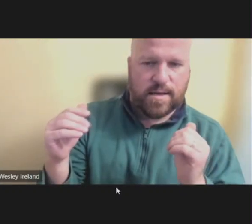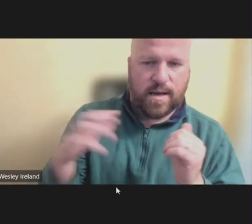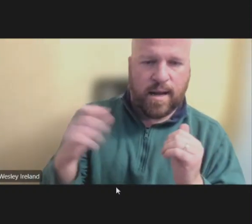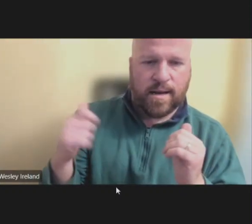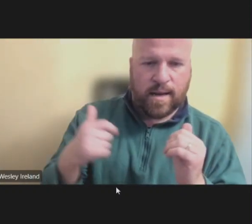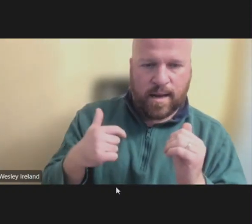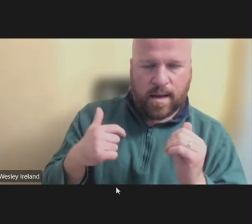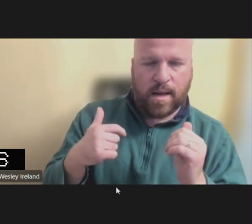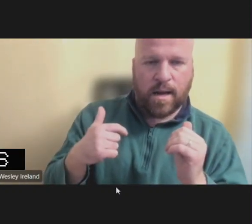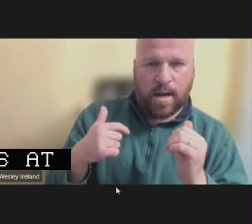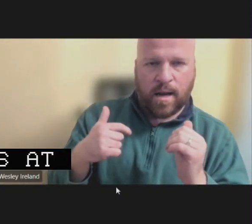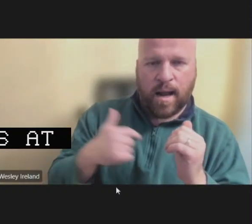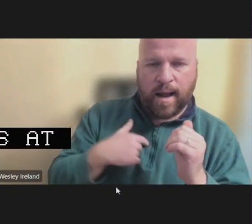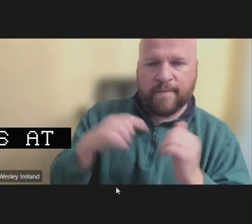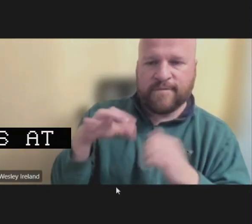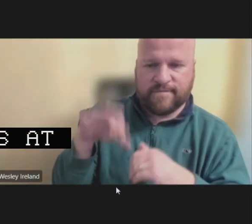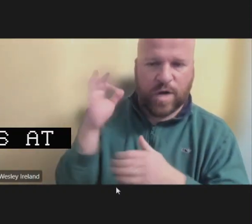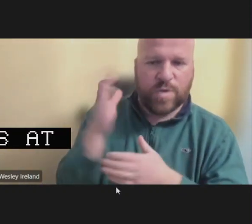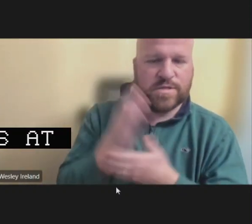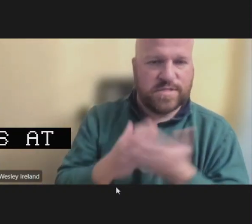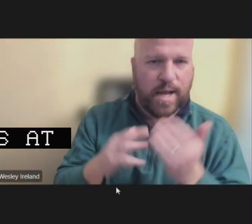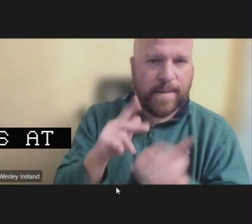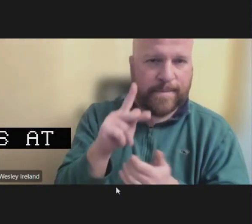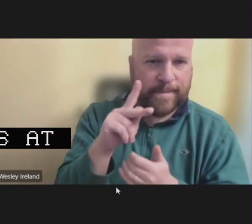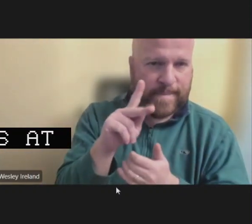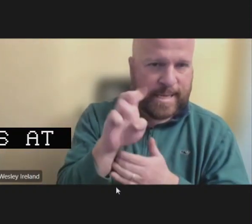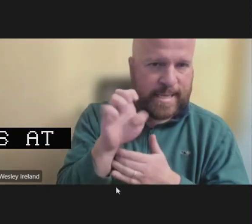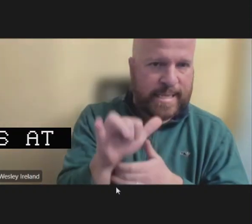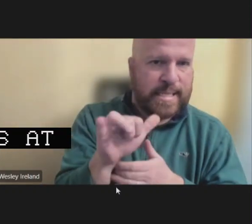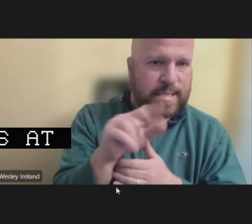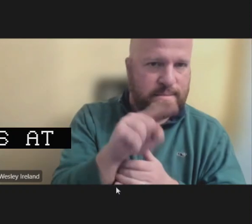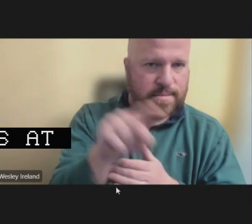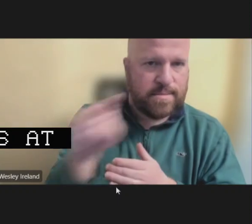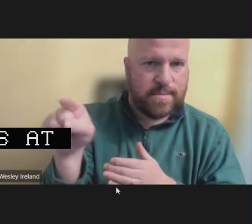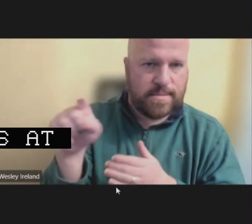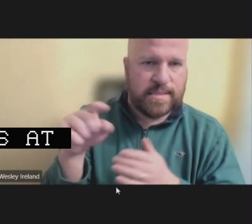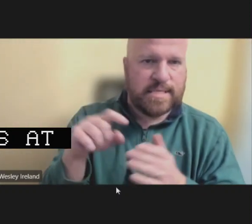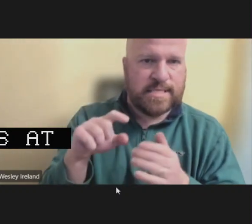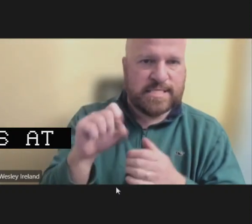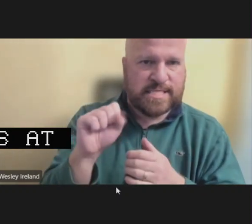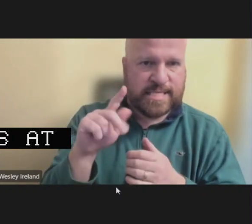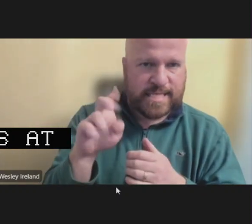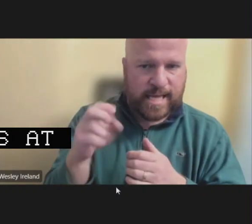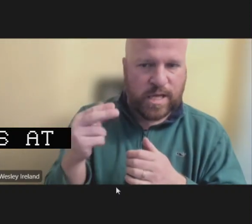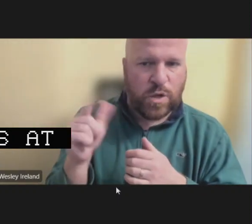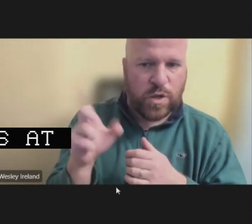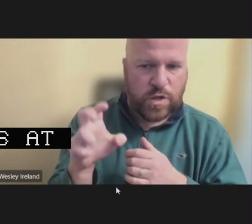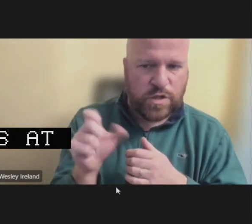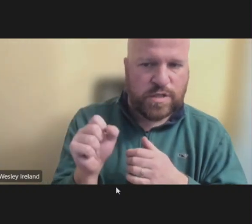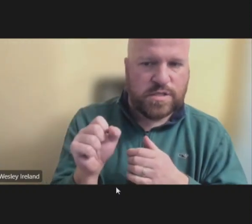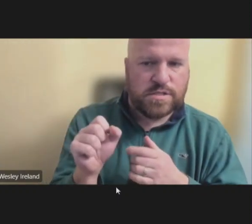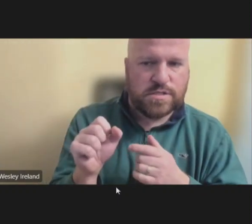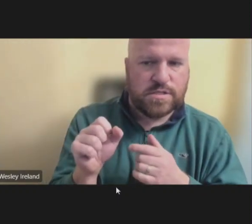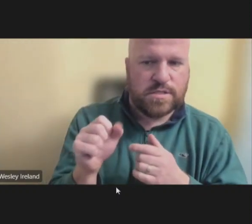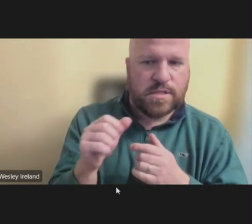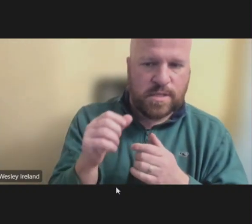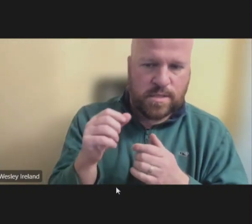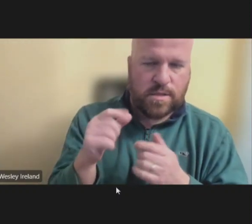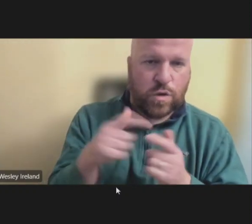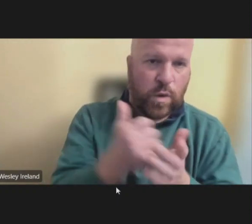and I found some key stakeholders